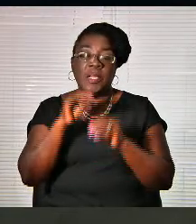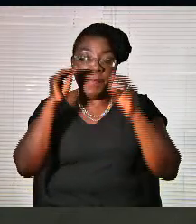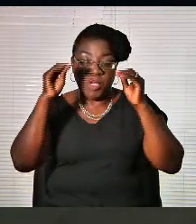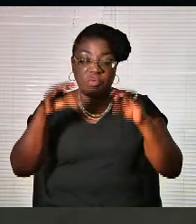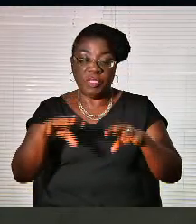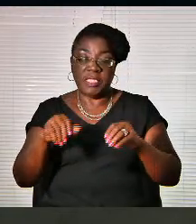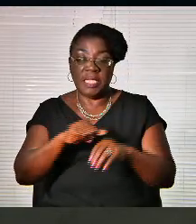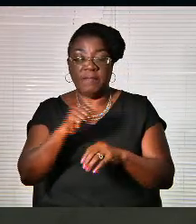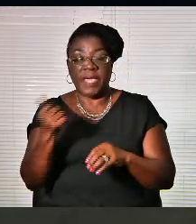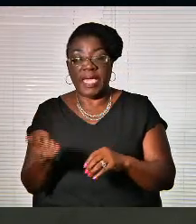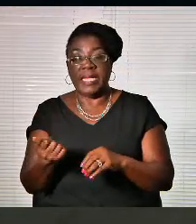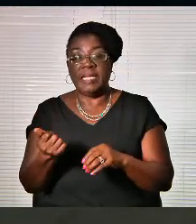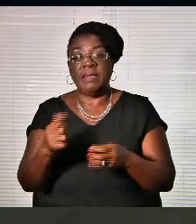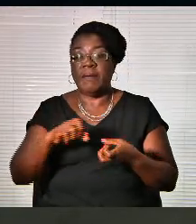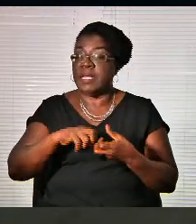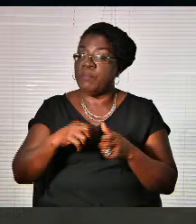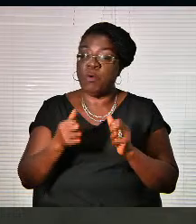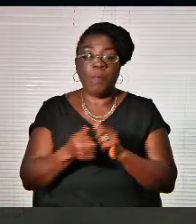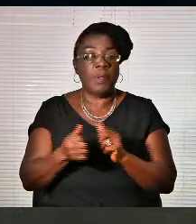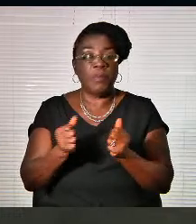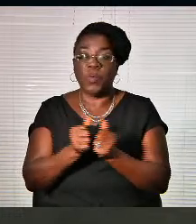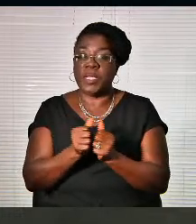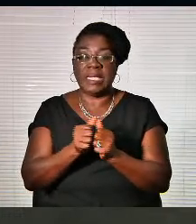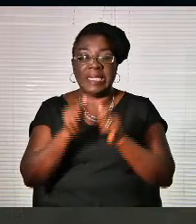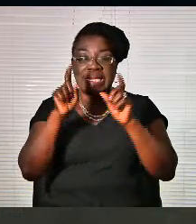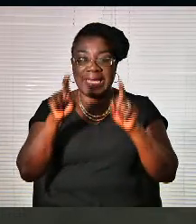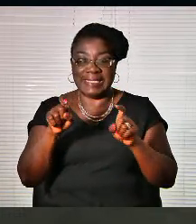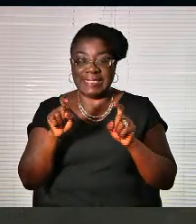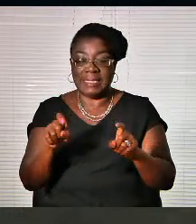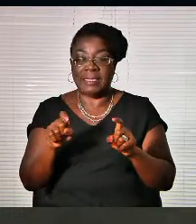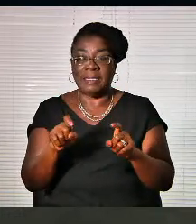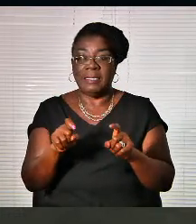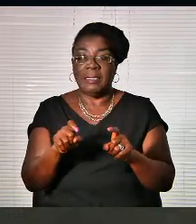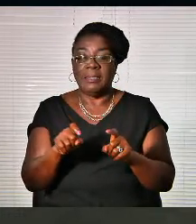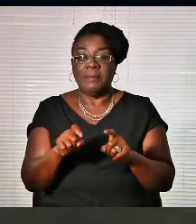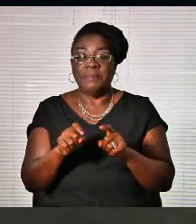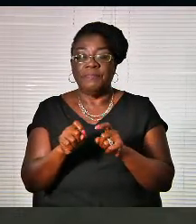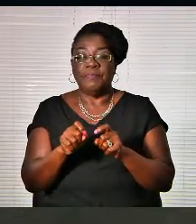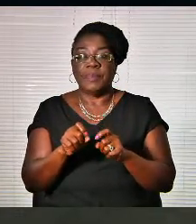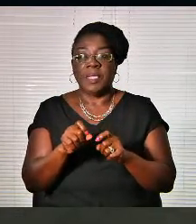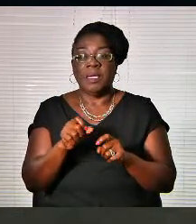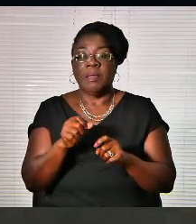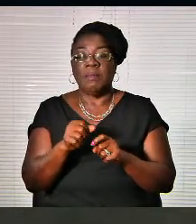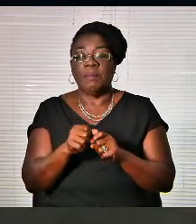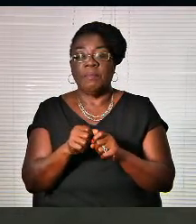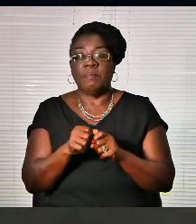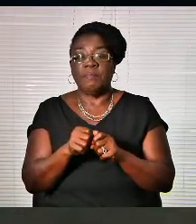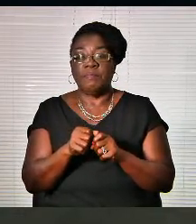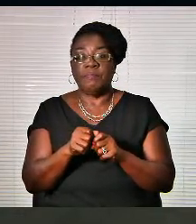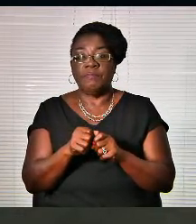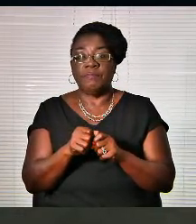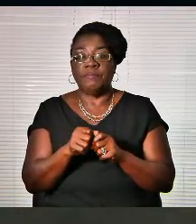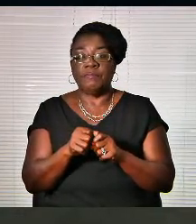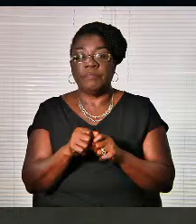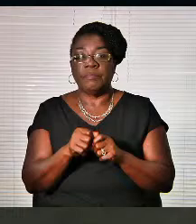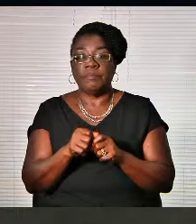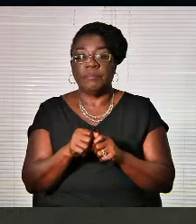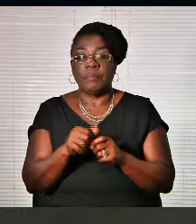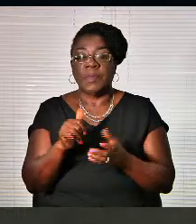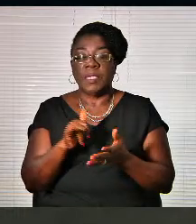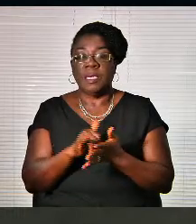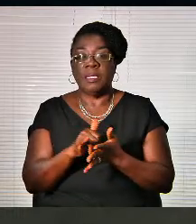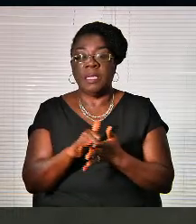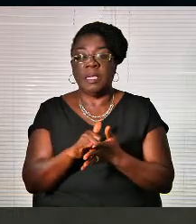having to shut down or anything of that nature? And if so, can you please explain the situation? Also, I note